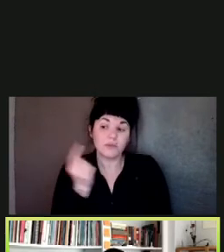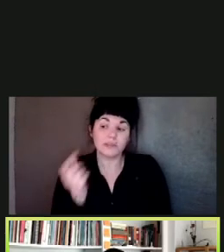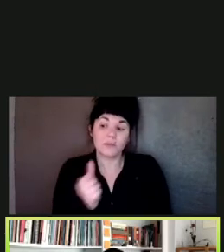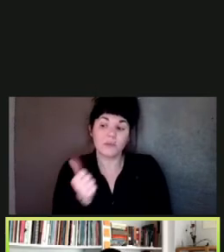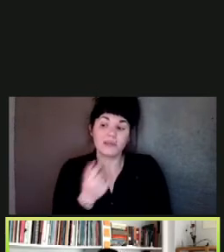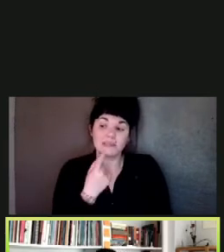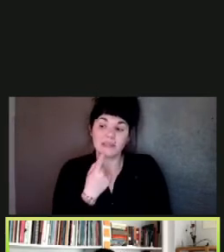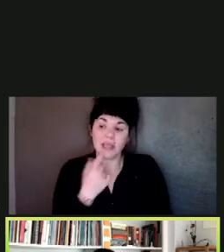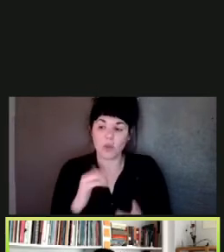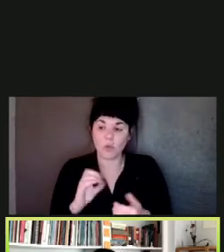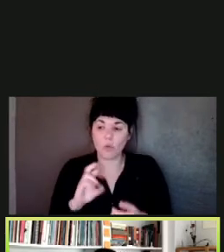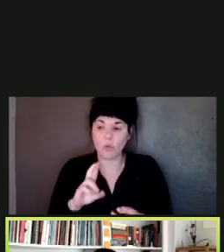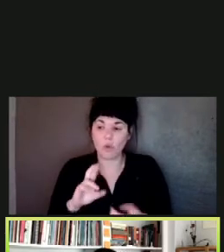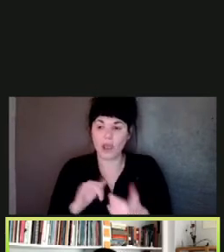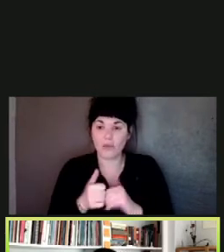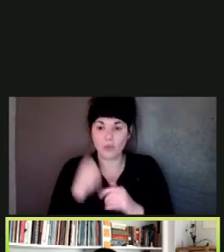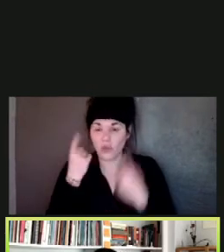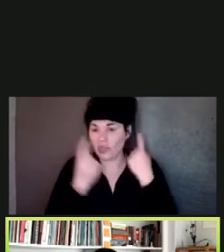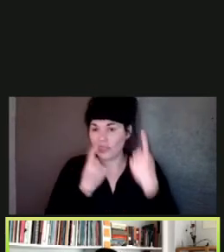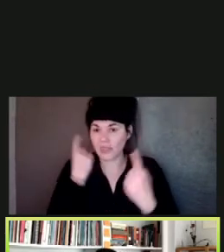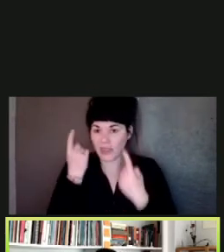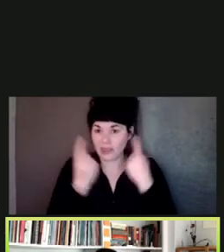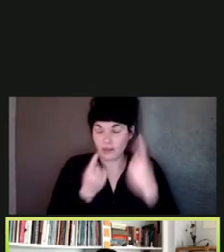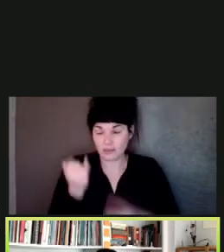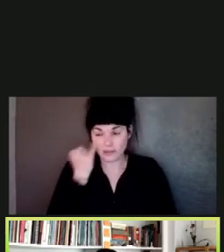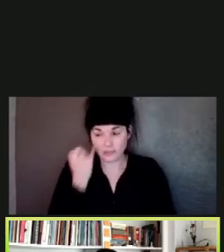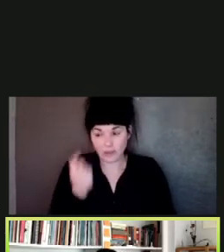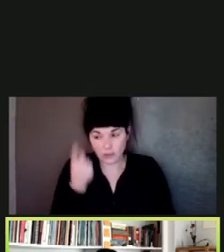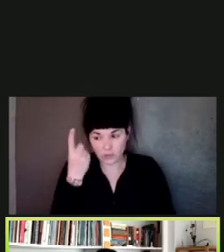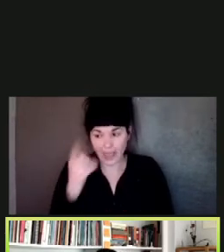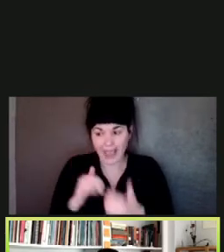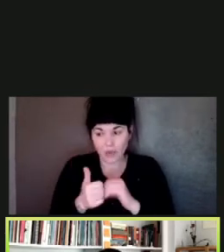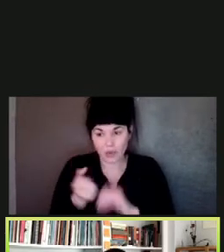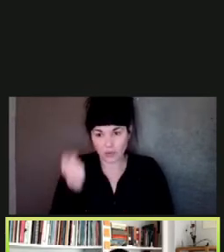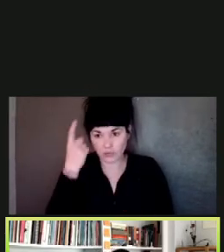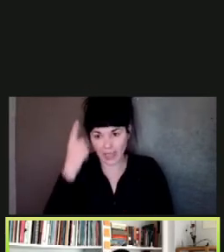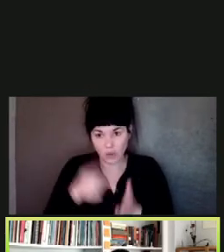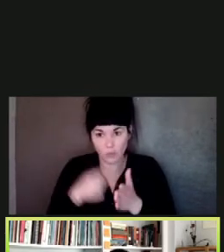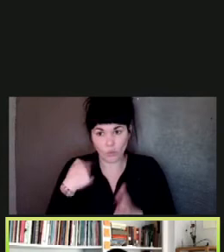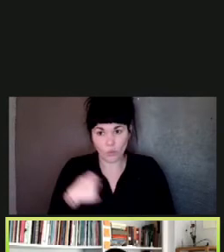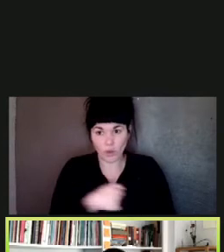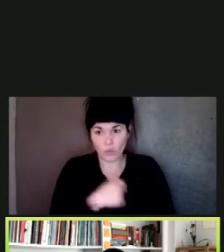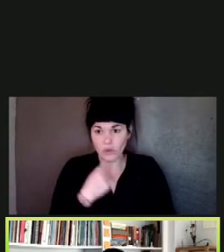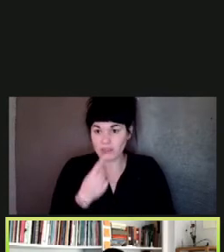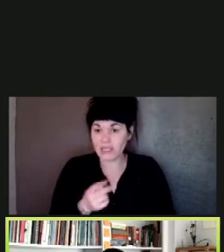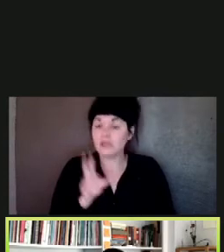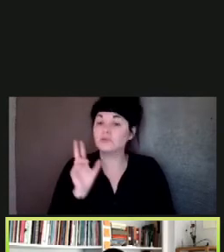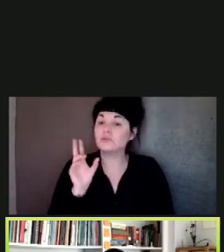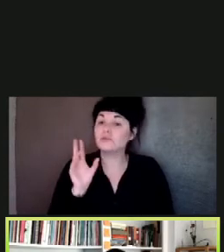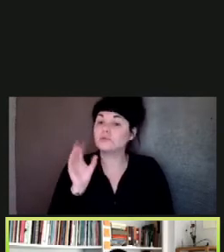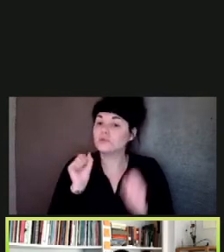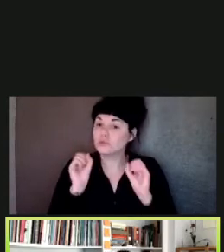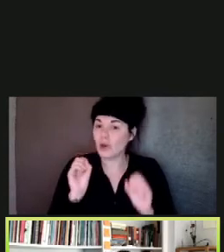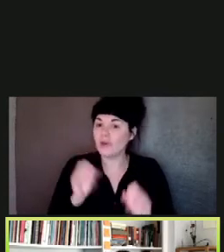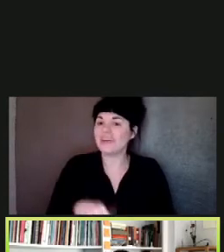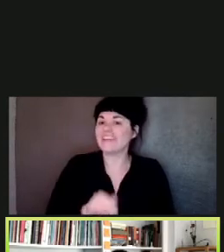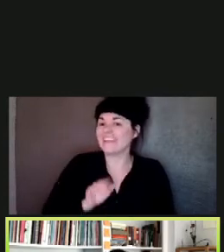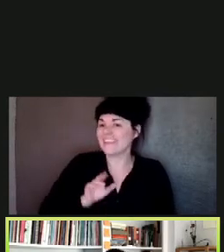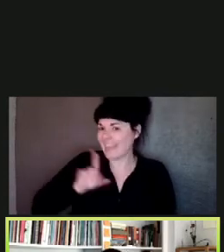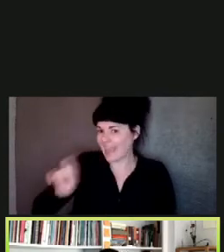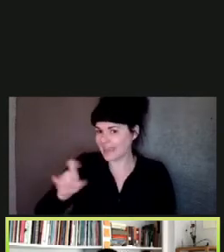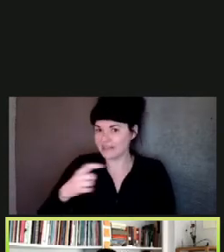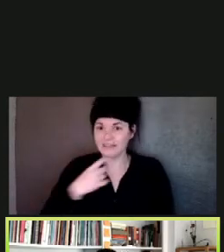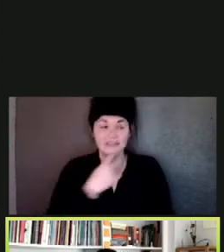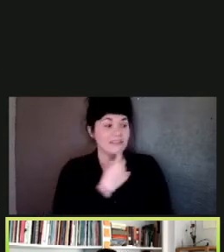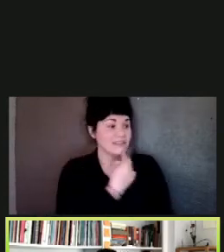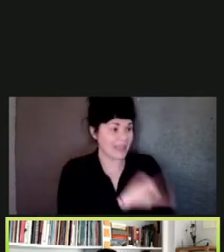they understand what we've just tried to share. And so that's what this ask, tell, ask technique is about. Ask people what